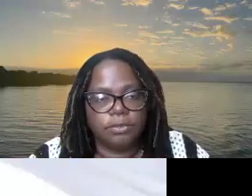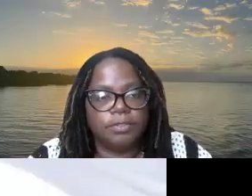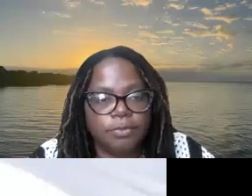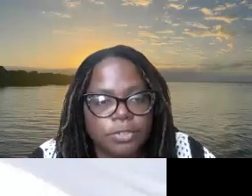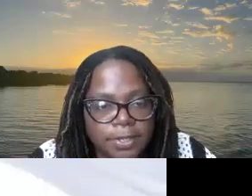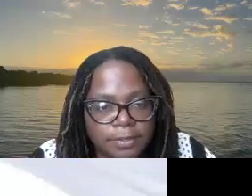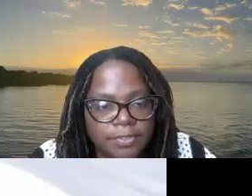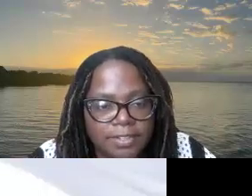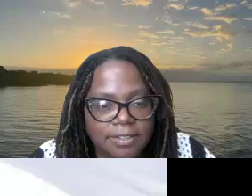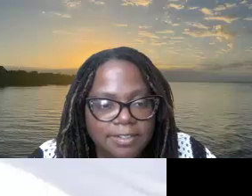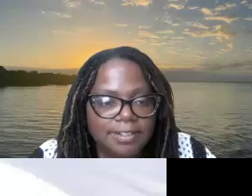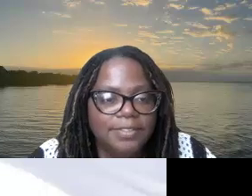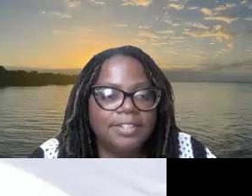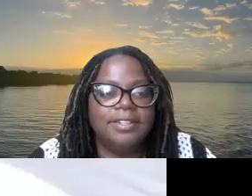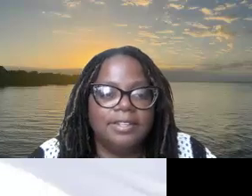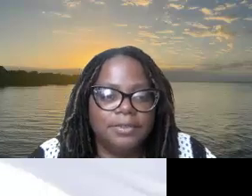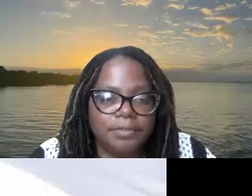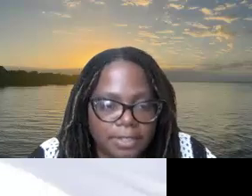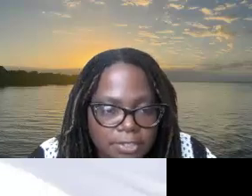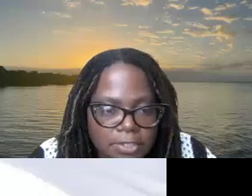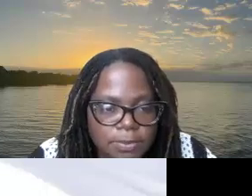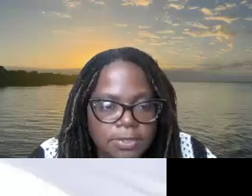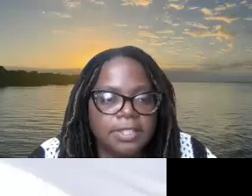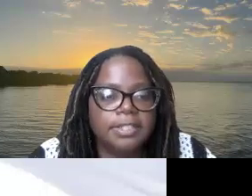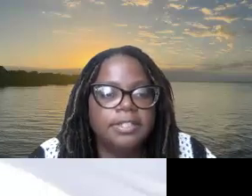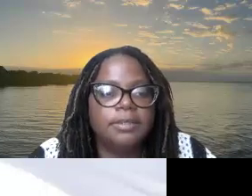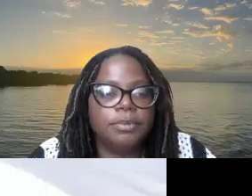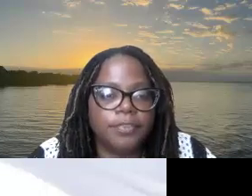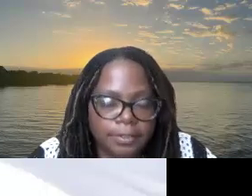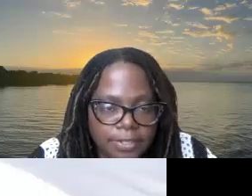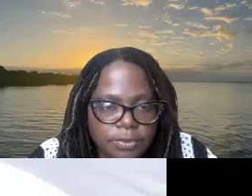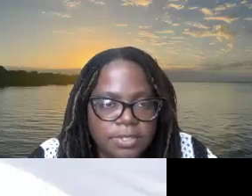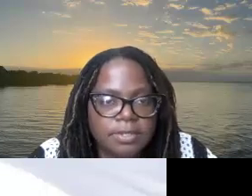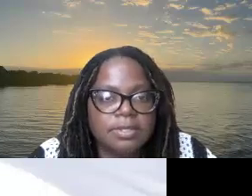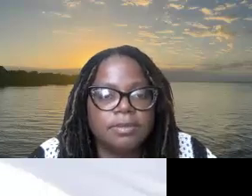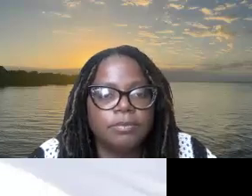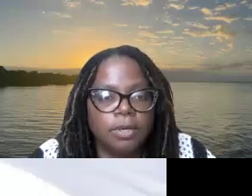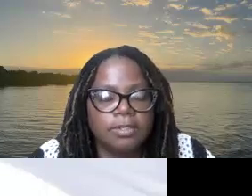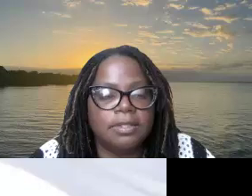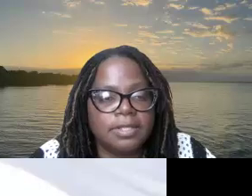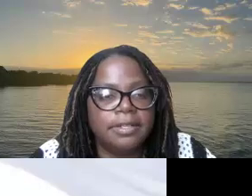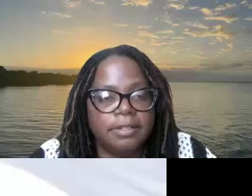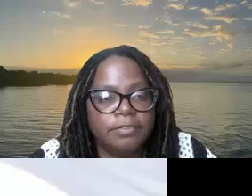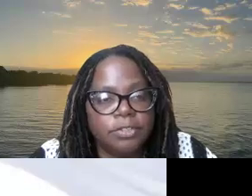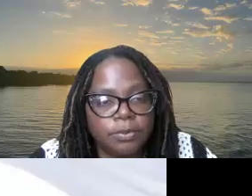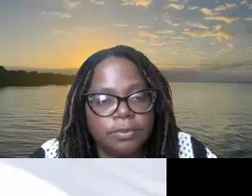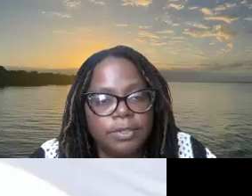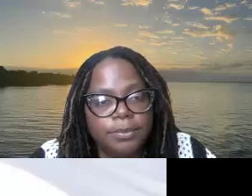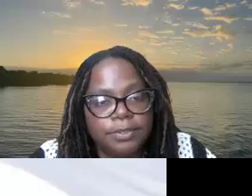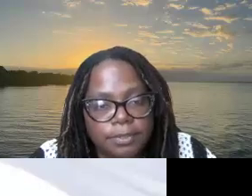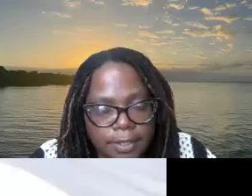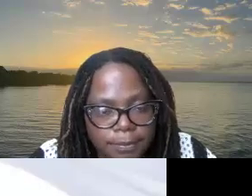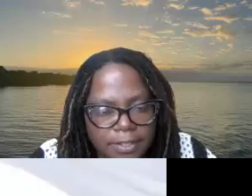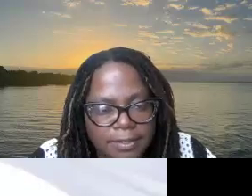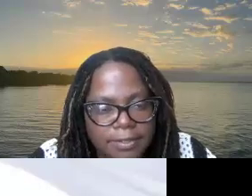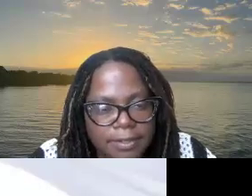just continually reinforce what healthy living and healthy relationships look like, provide resources and walk alongside an individual,